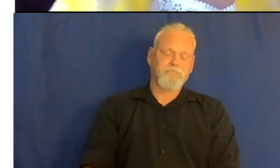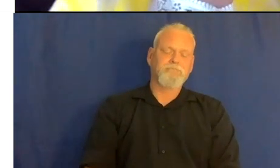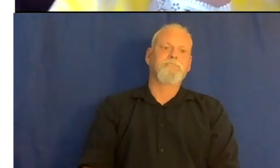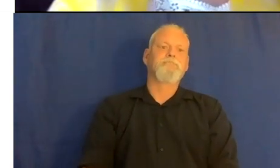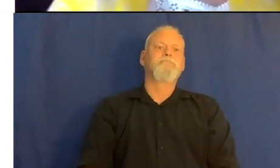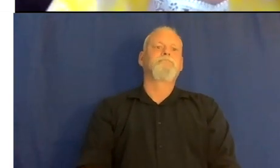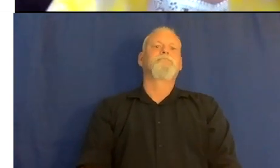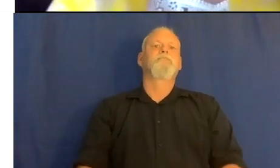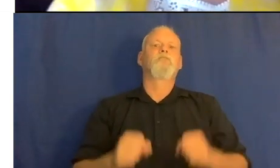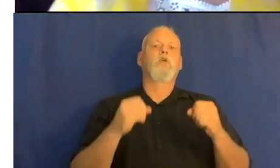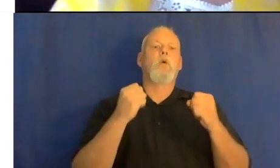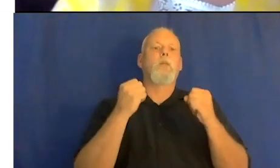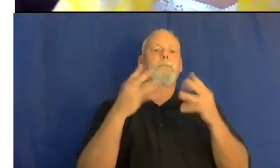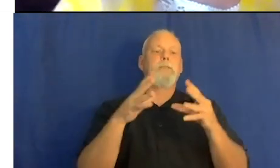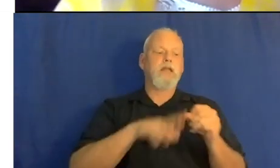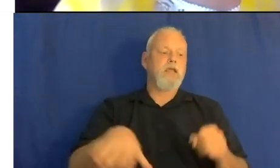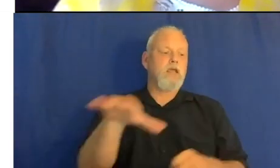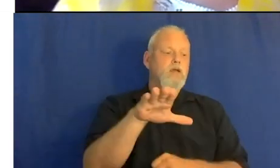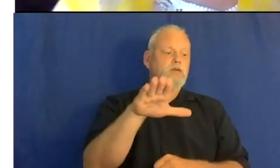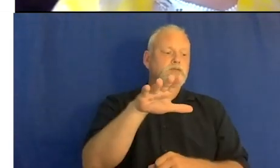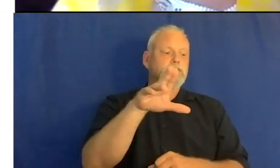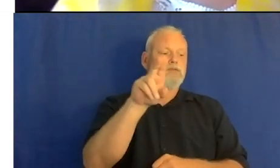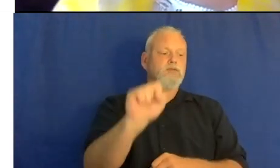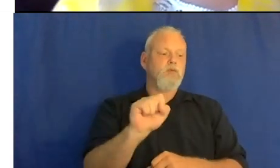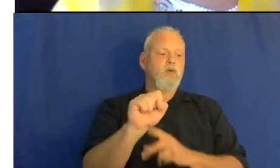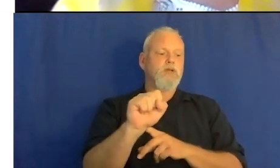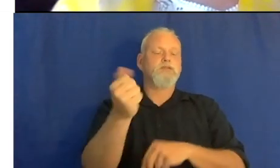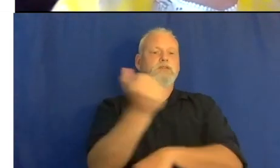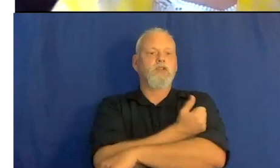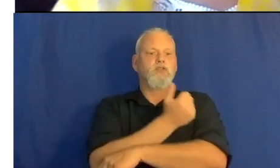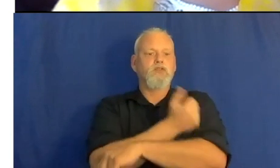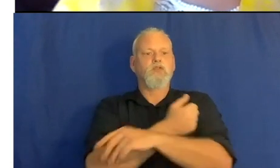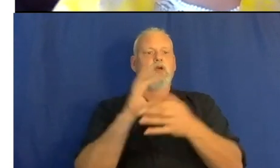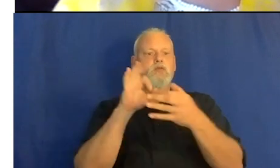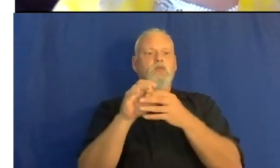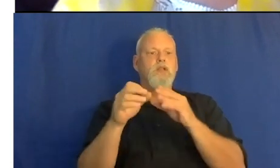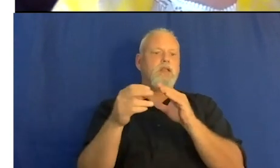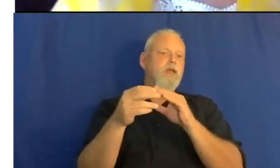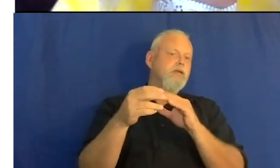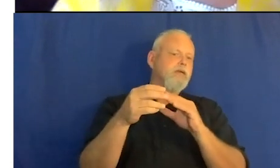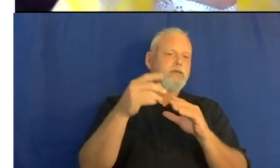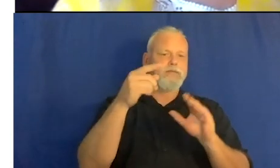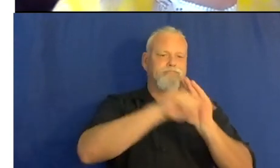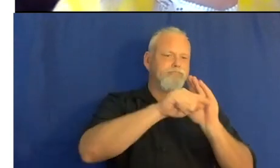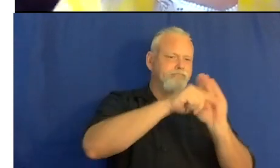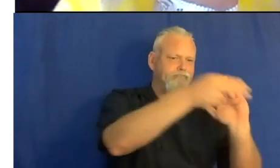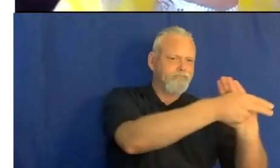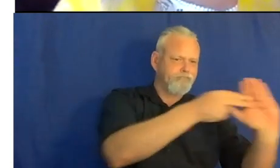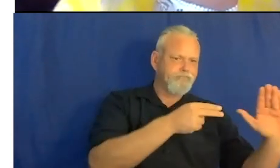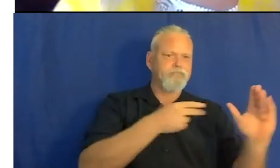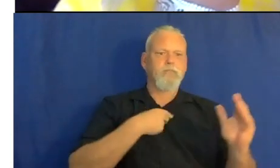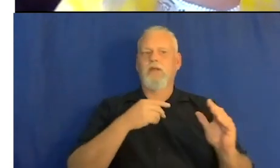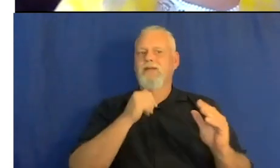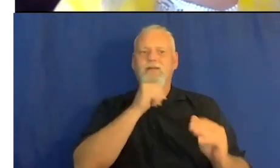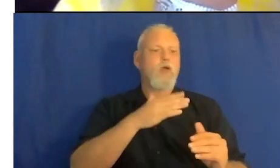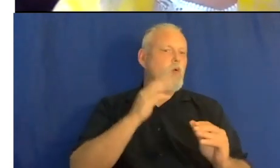So in many regions across the US, drug-related stigma, lack of political will, zero funding, it's